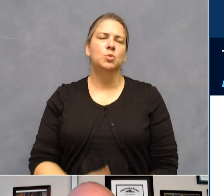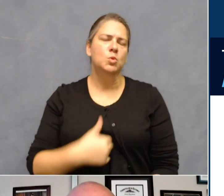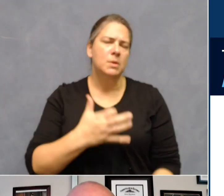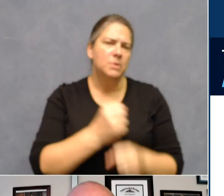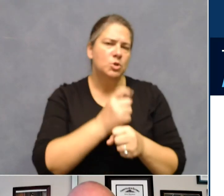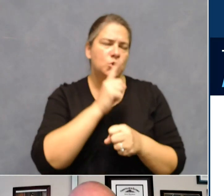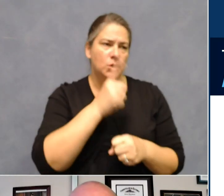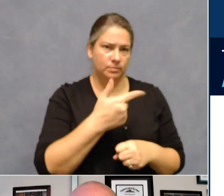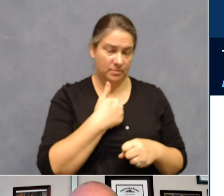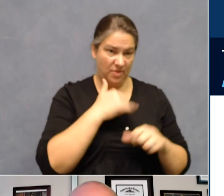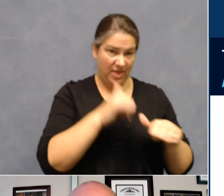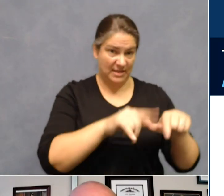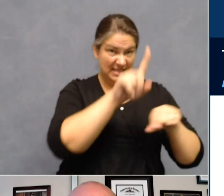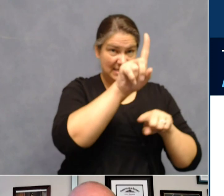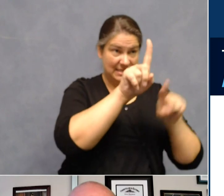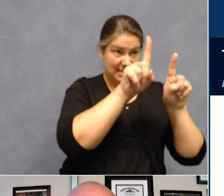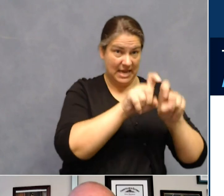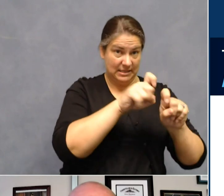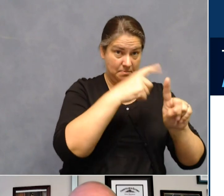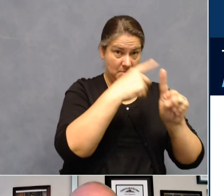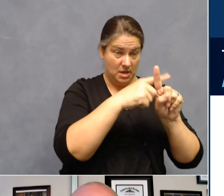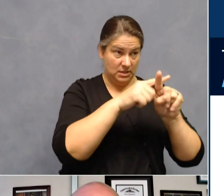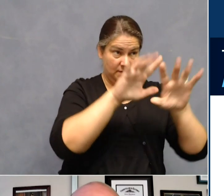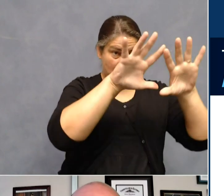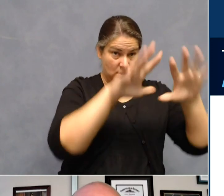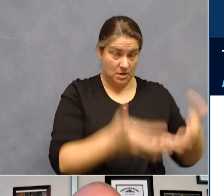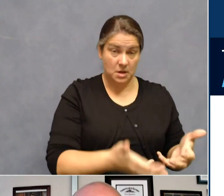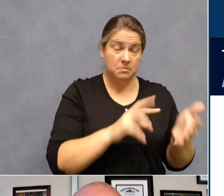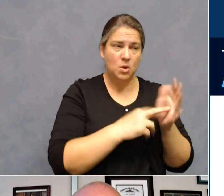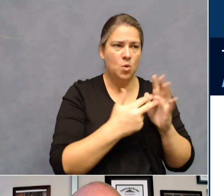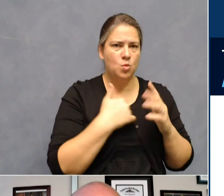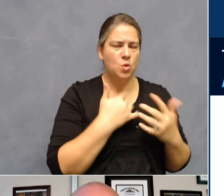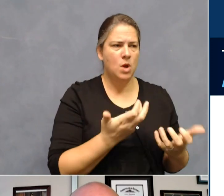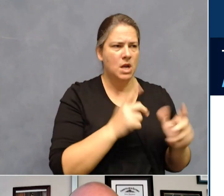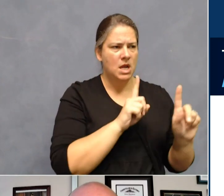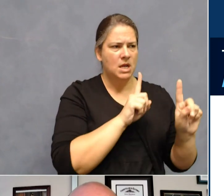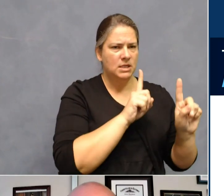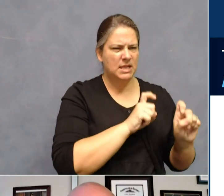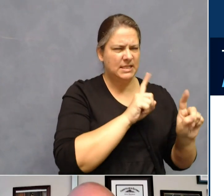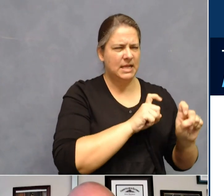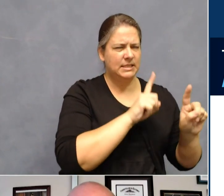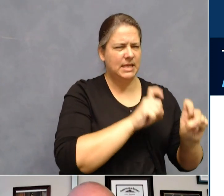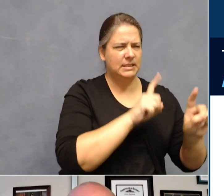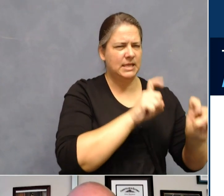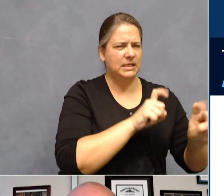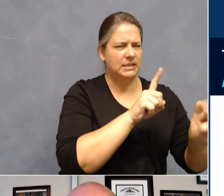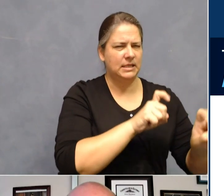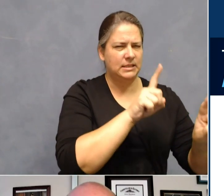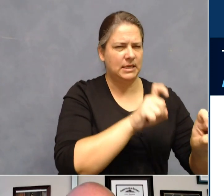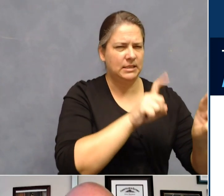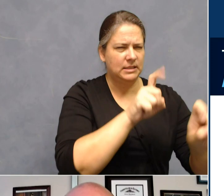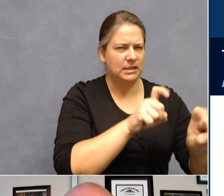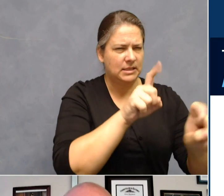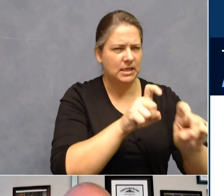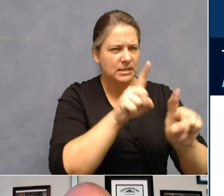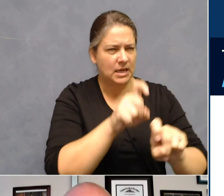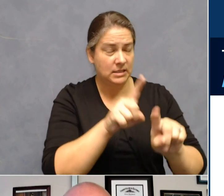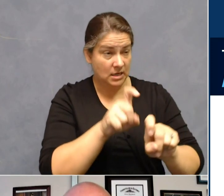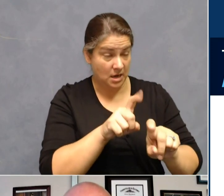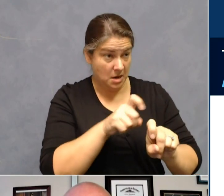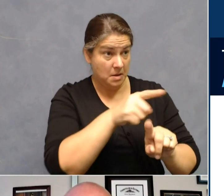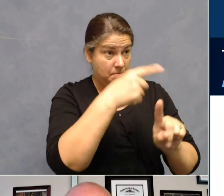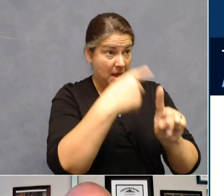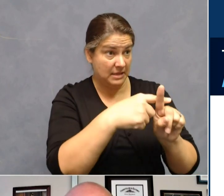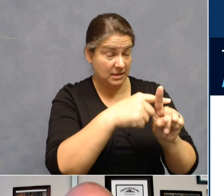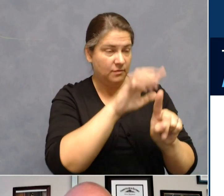find all the people with disease so we can give them information. We can recommend they isolate and